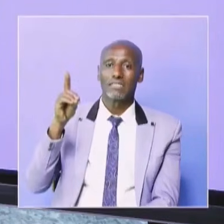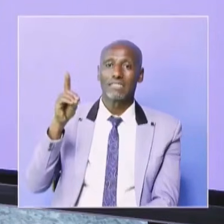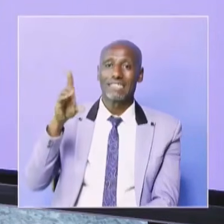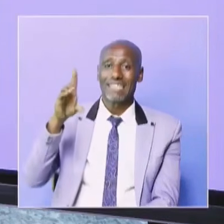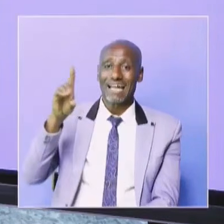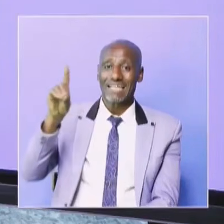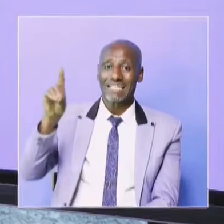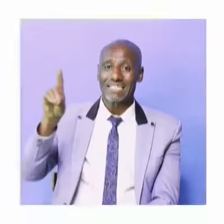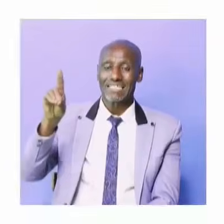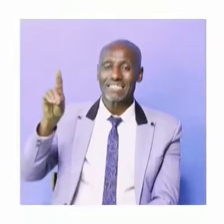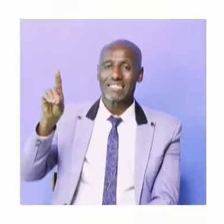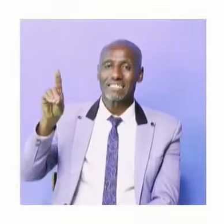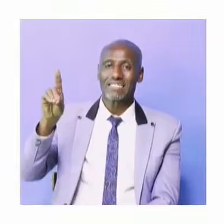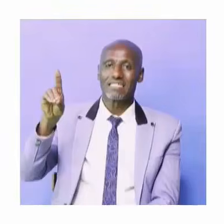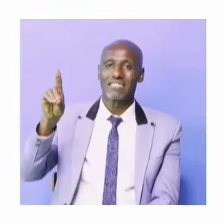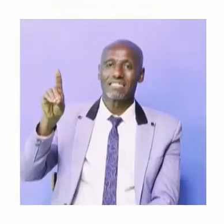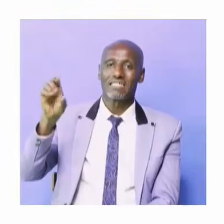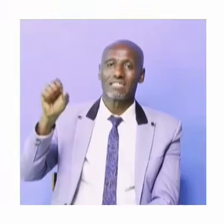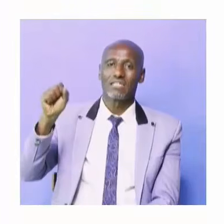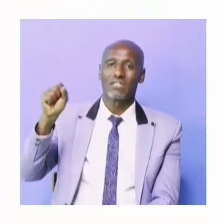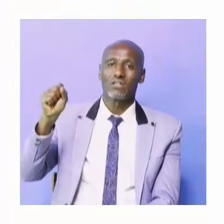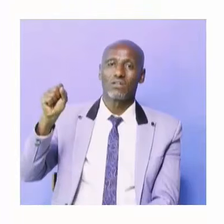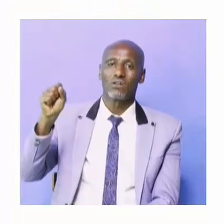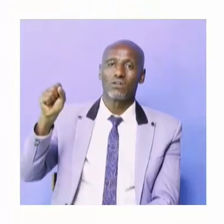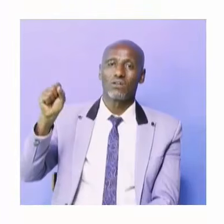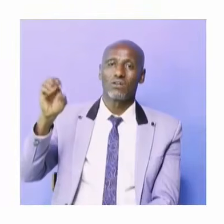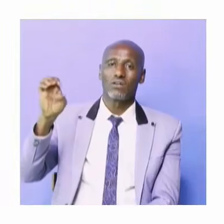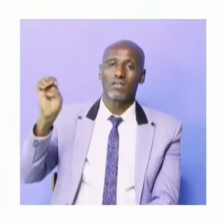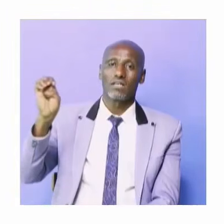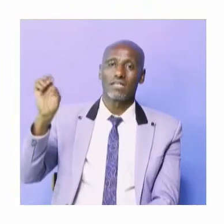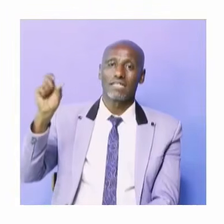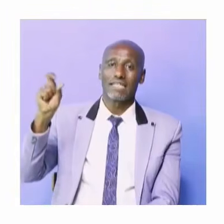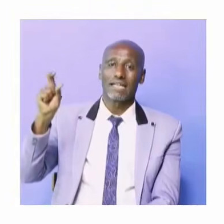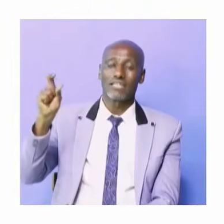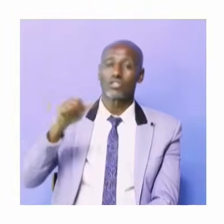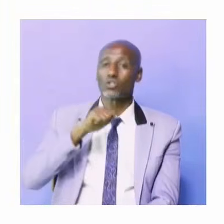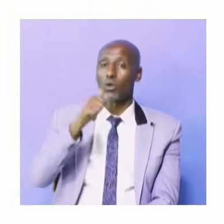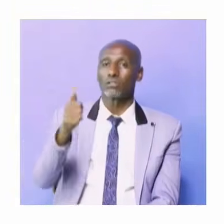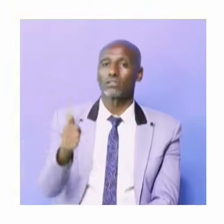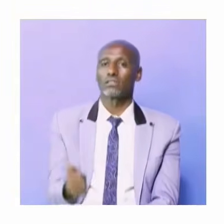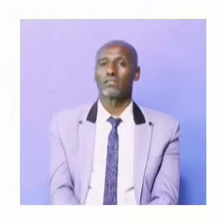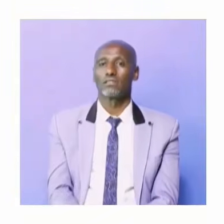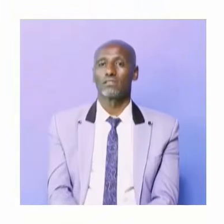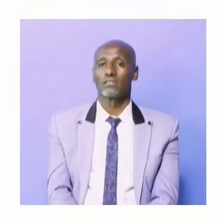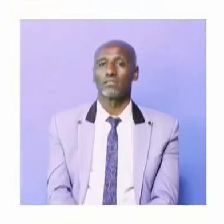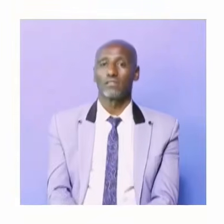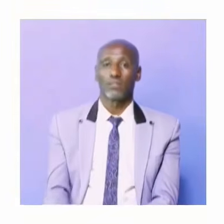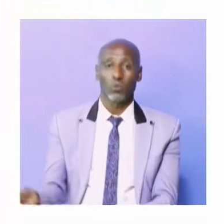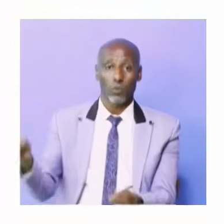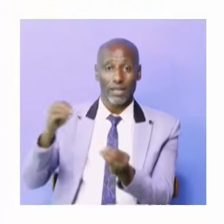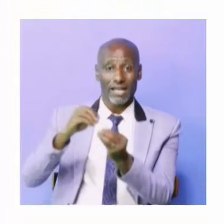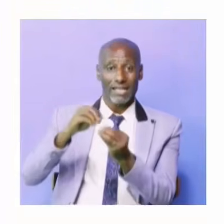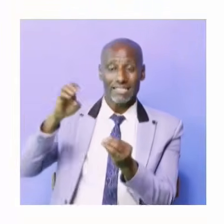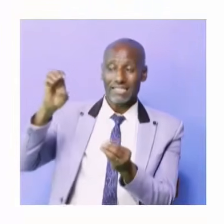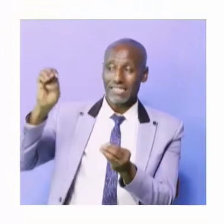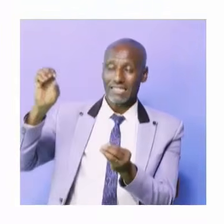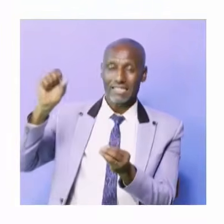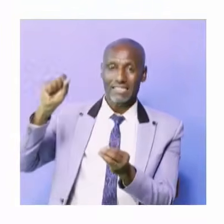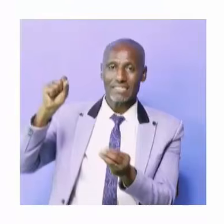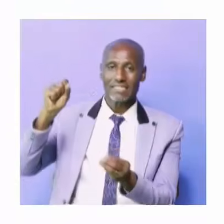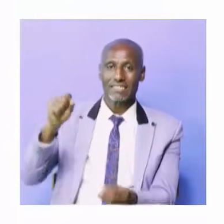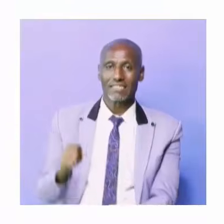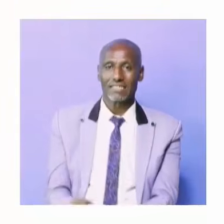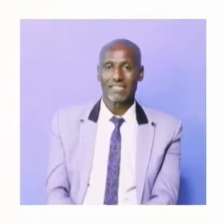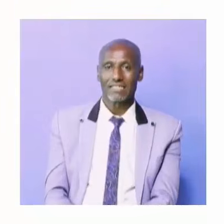father does not or doesn't. Okay? Since we add es on do, then we